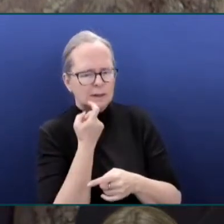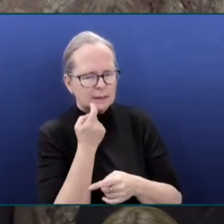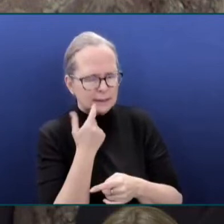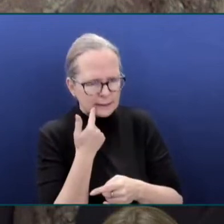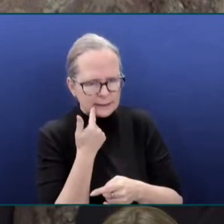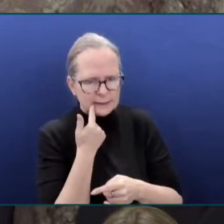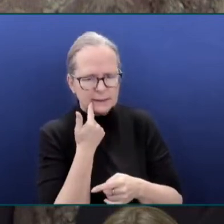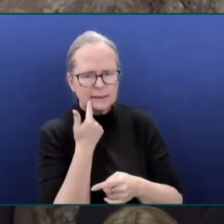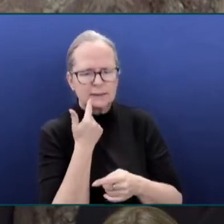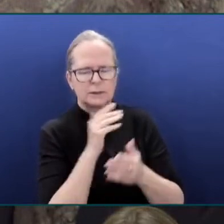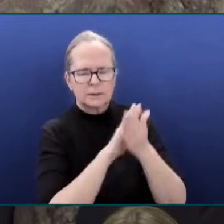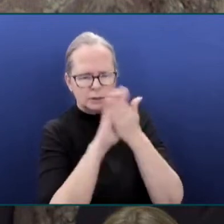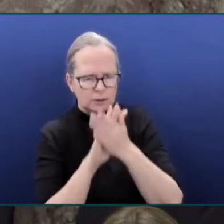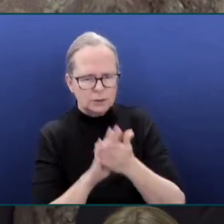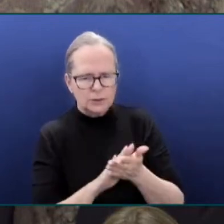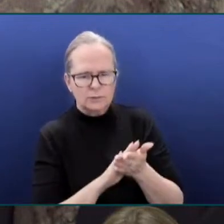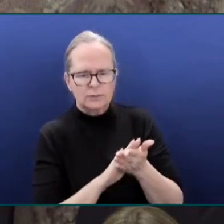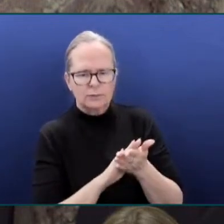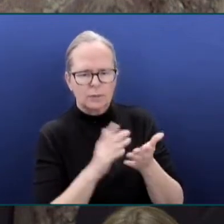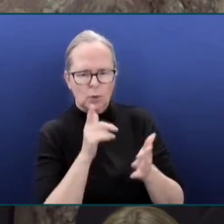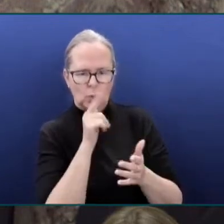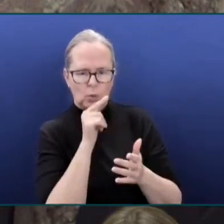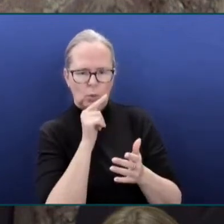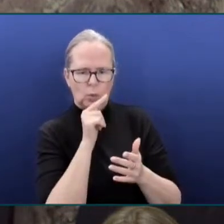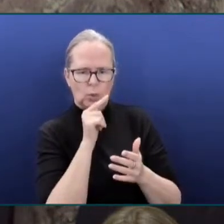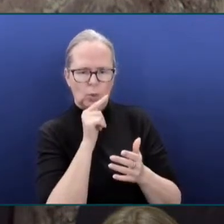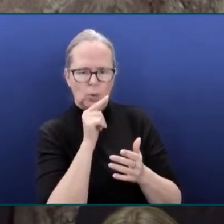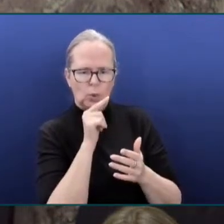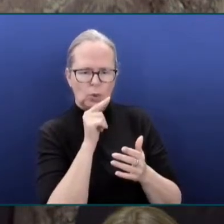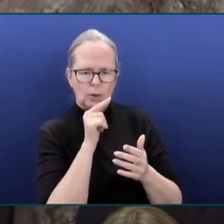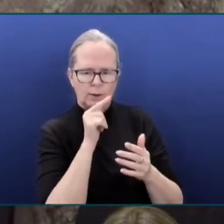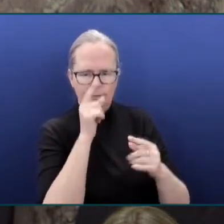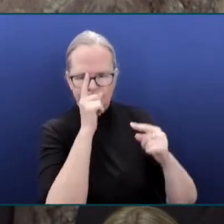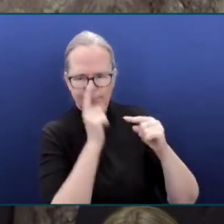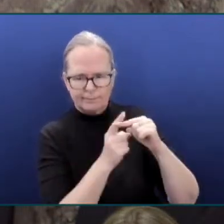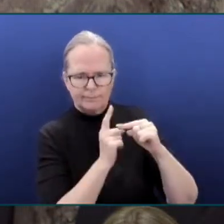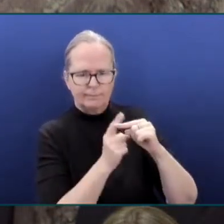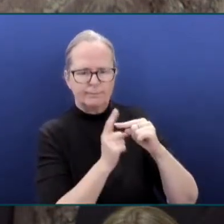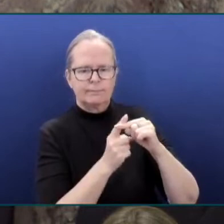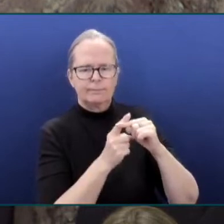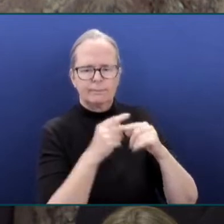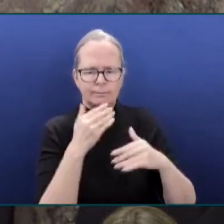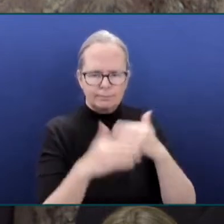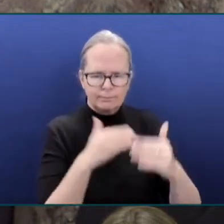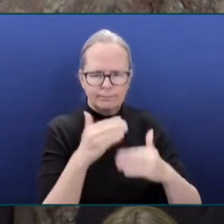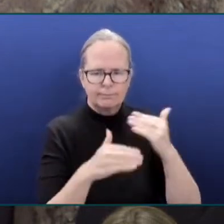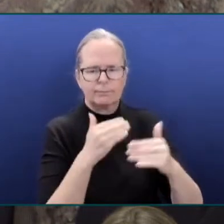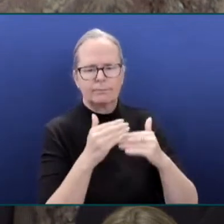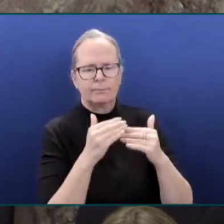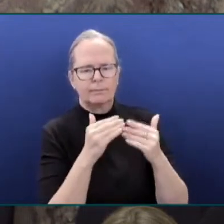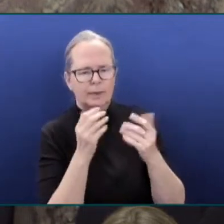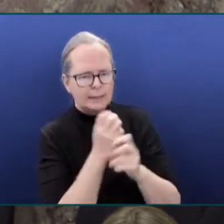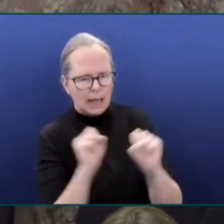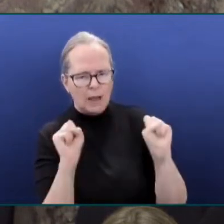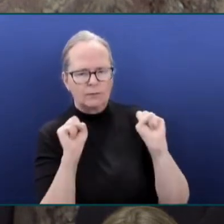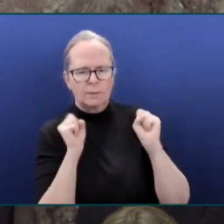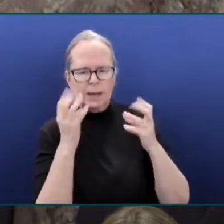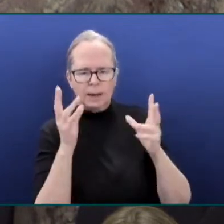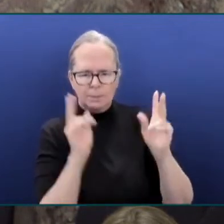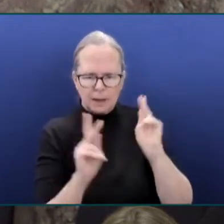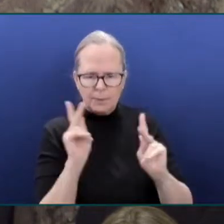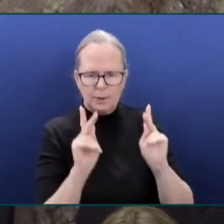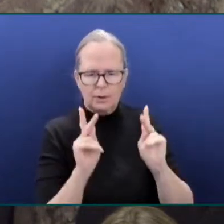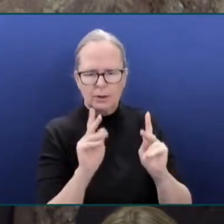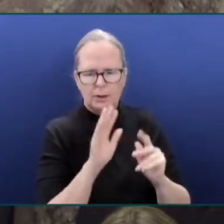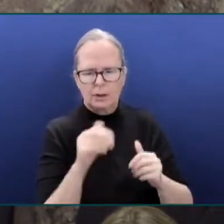conservatively, hundreds of thousands of lives and allowed us to do things that were important, like our children going to school